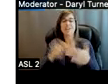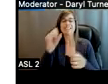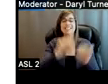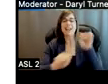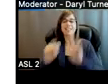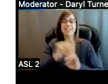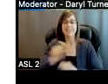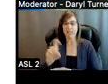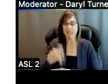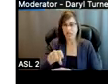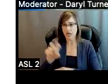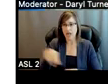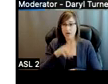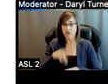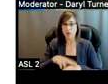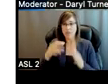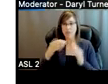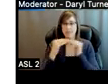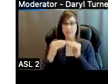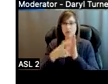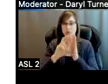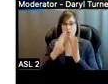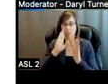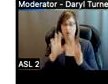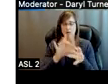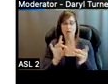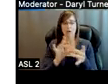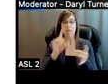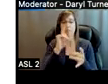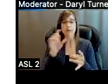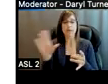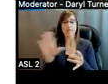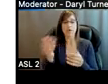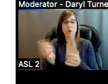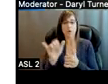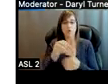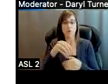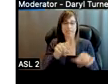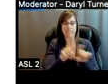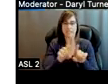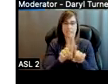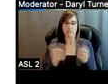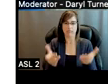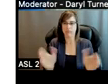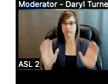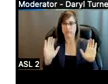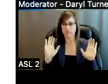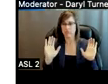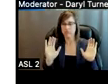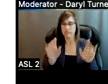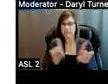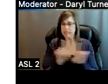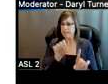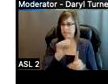course, the peer review will comment on it, because they are also in the same boat. They are also trying